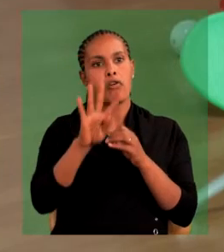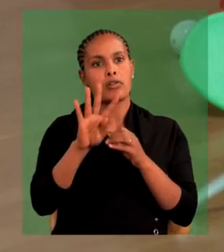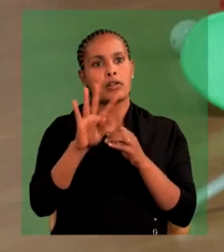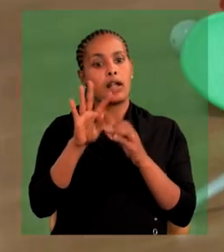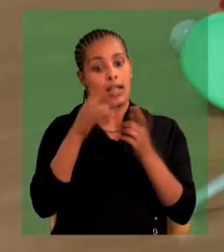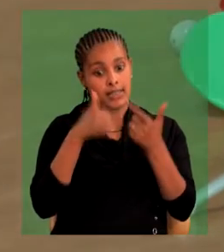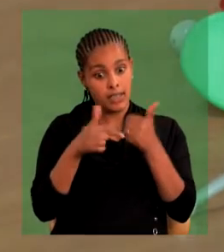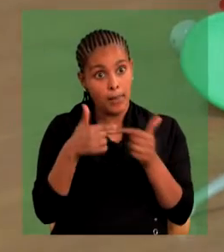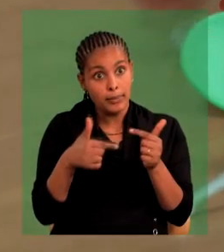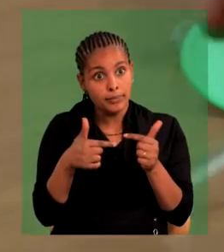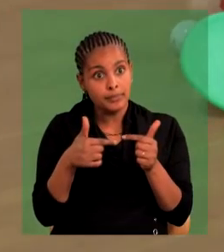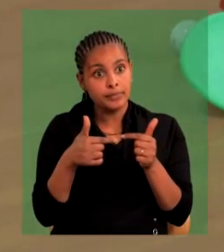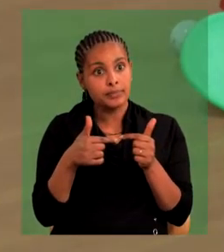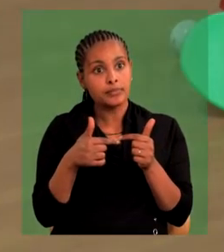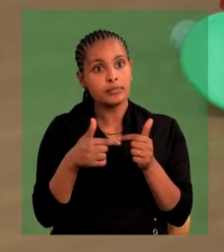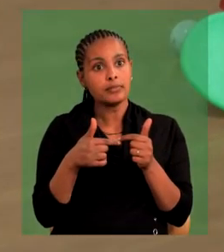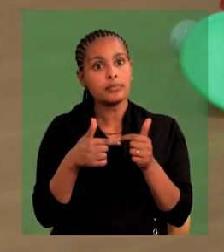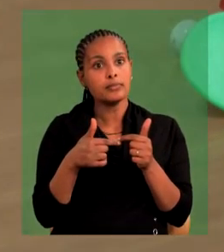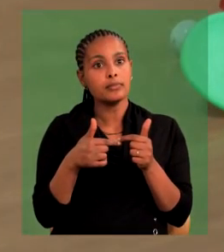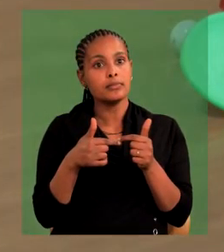comes